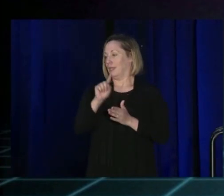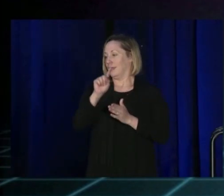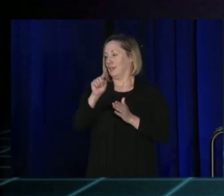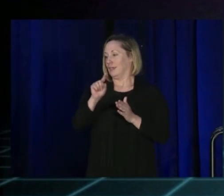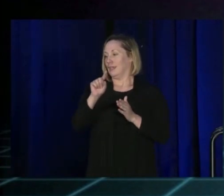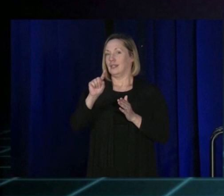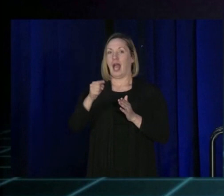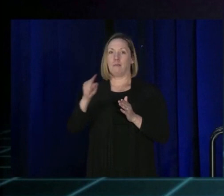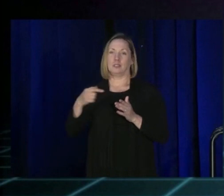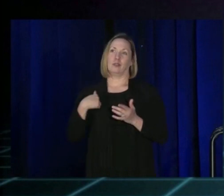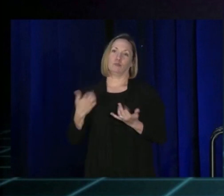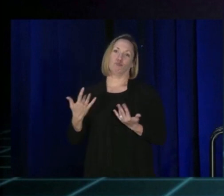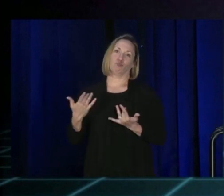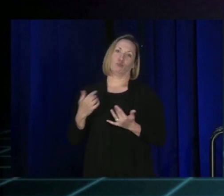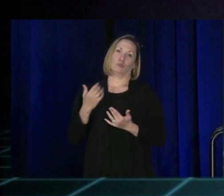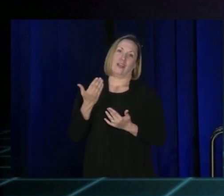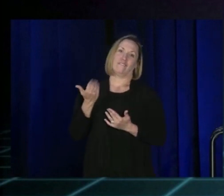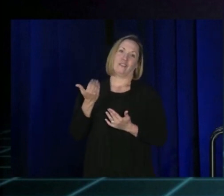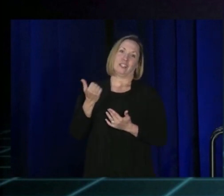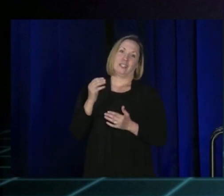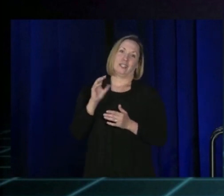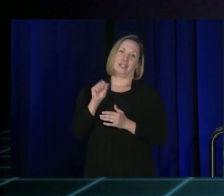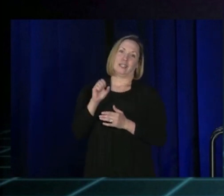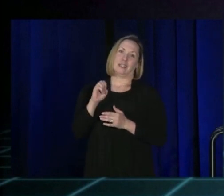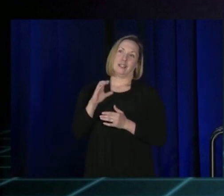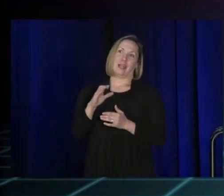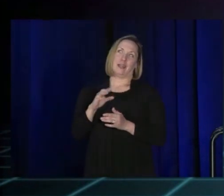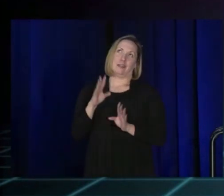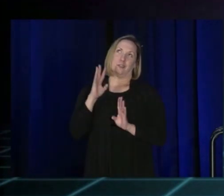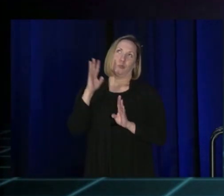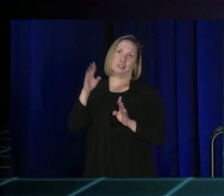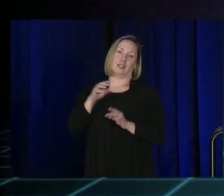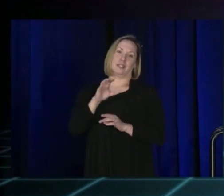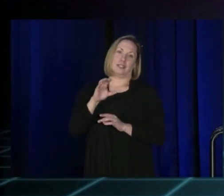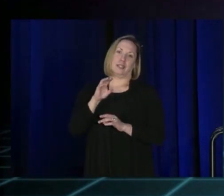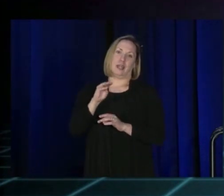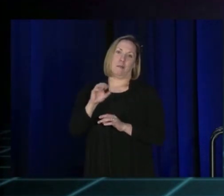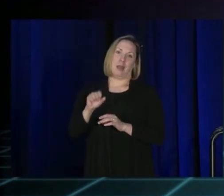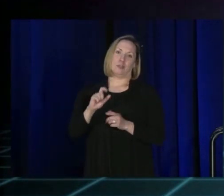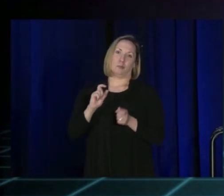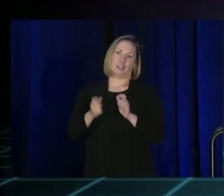wait the 15 seconds. Let's pretend in the CMS we're making changes.